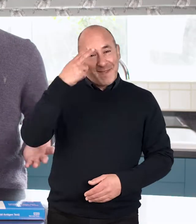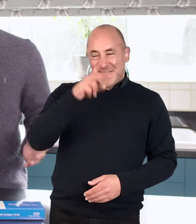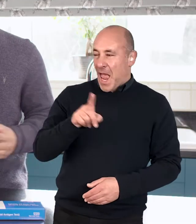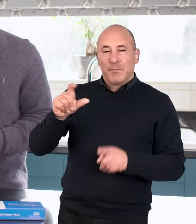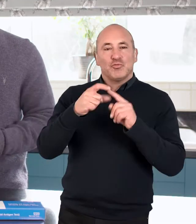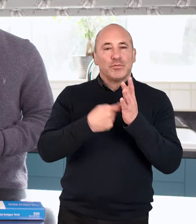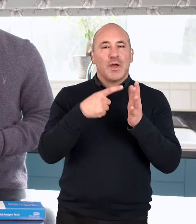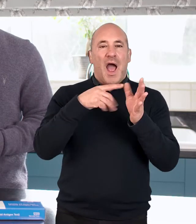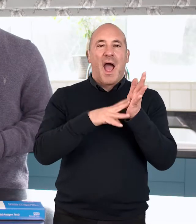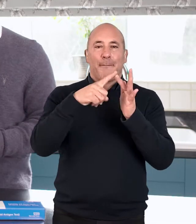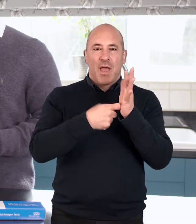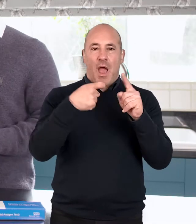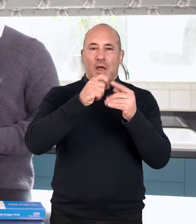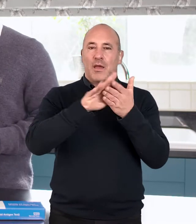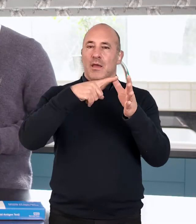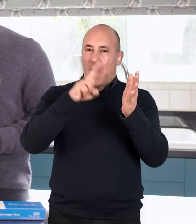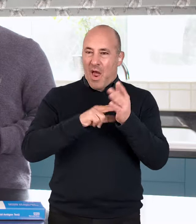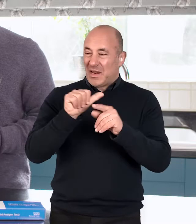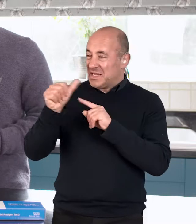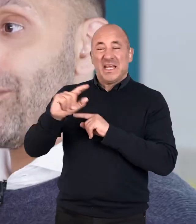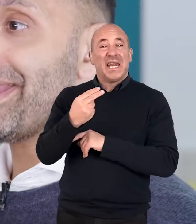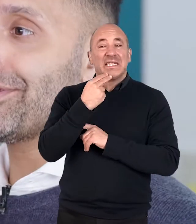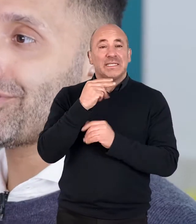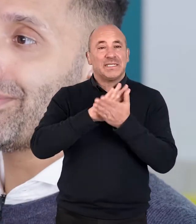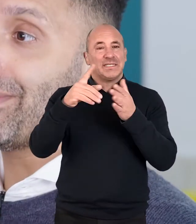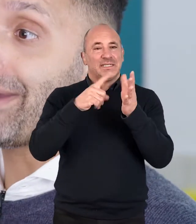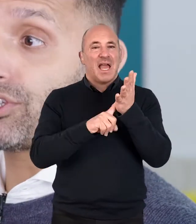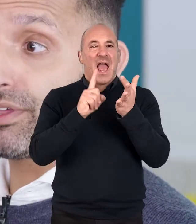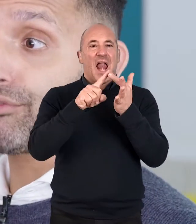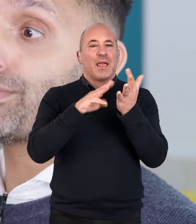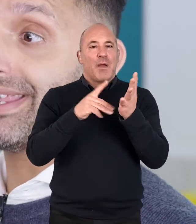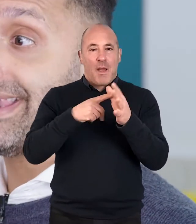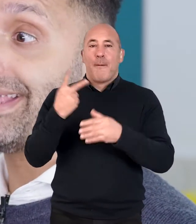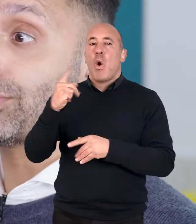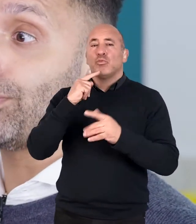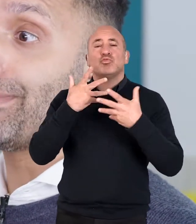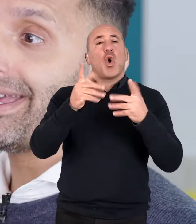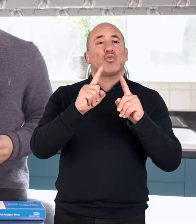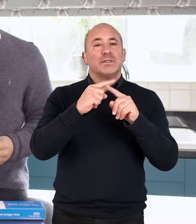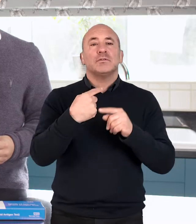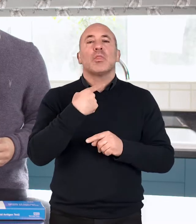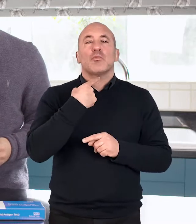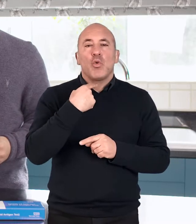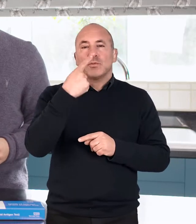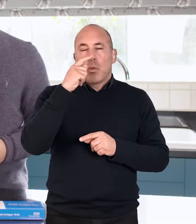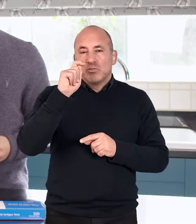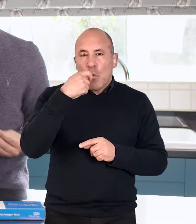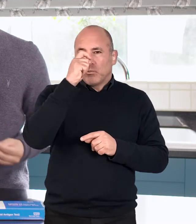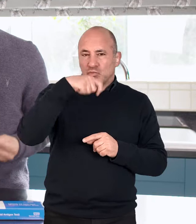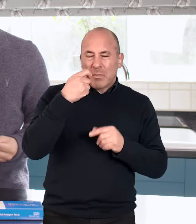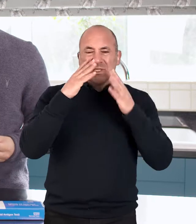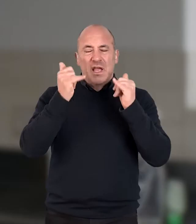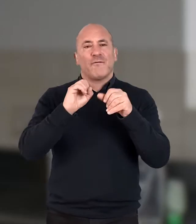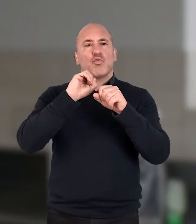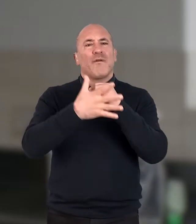Hi, my name is Dr Amiya Khan and this is my niece Halima. We're going to show you how to do a throat and nasal swab to test for COVID-19